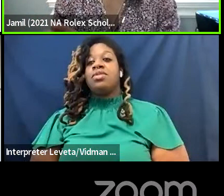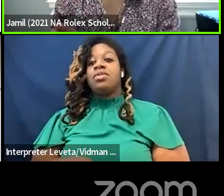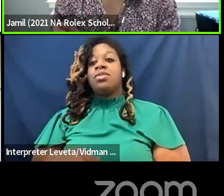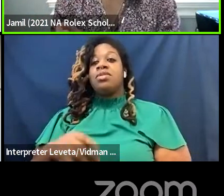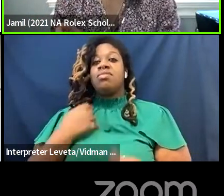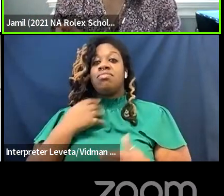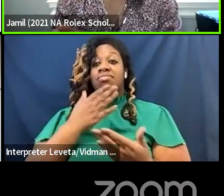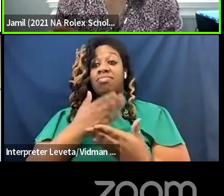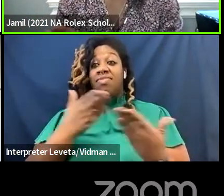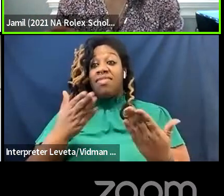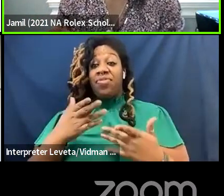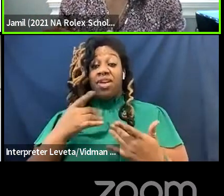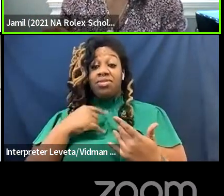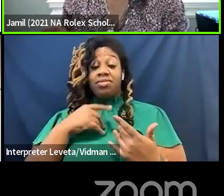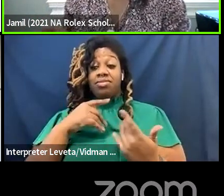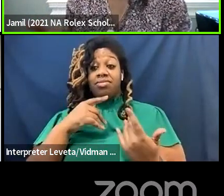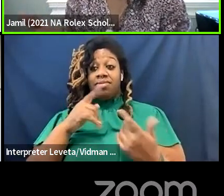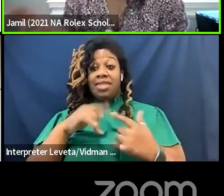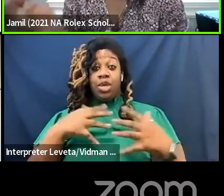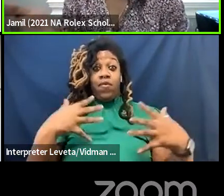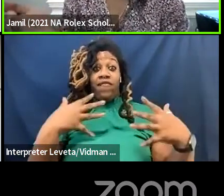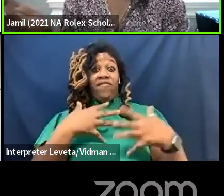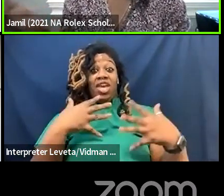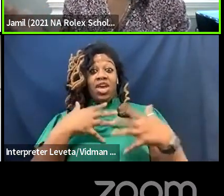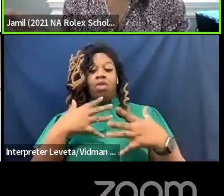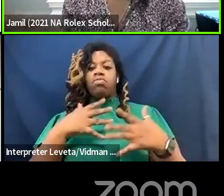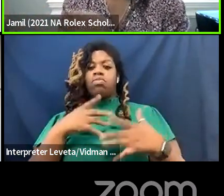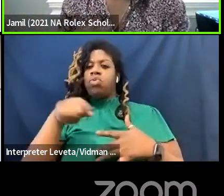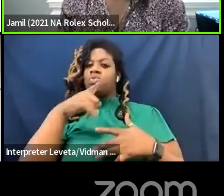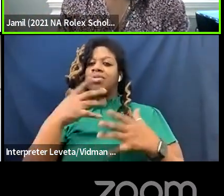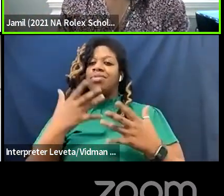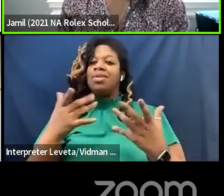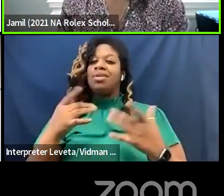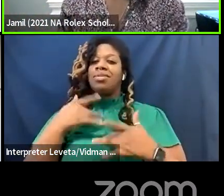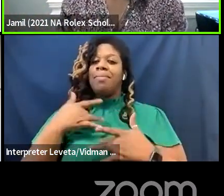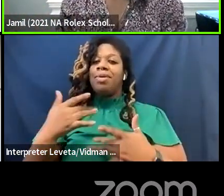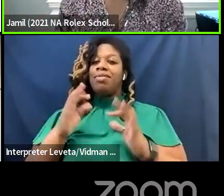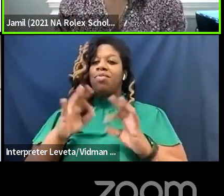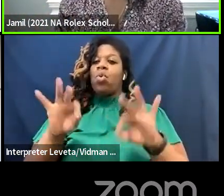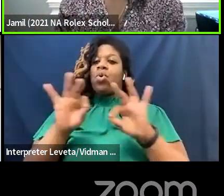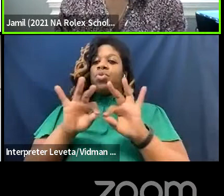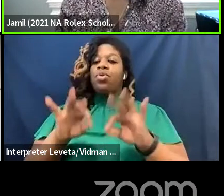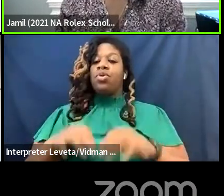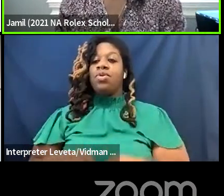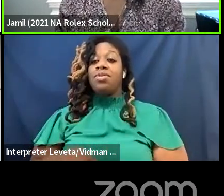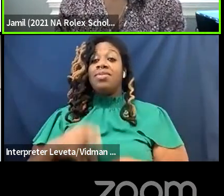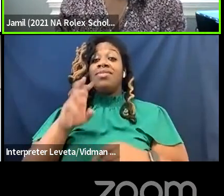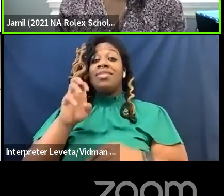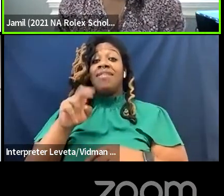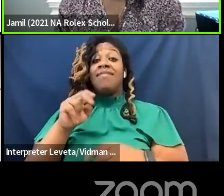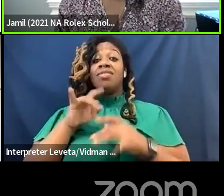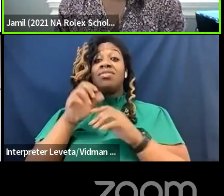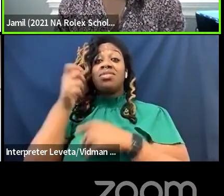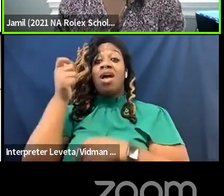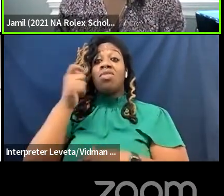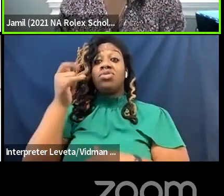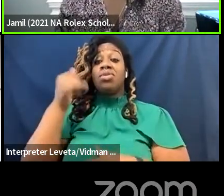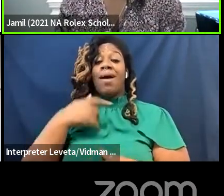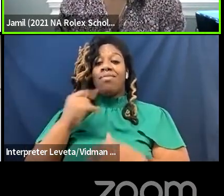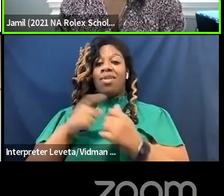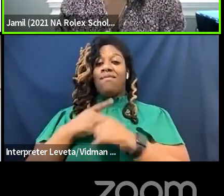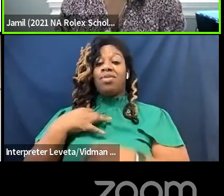tend to be the things that are the most worthwhile. Even with this scholarship that I have, when I was first applying for it, I was